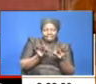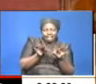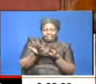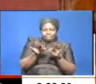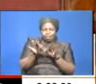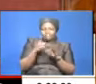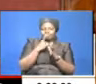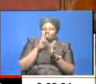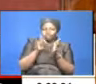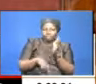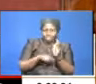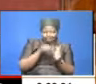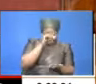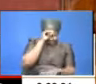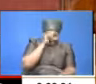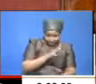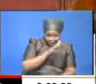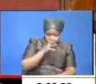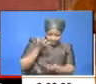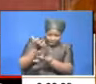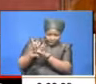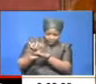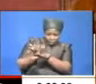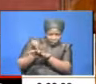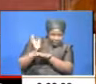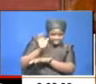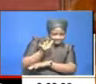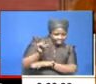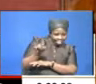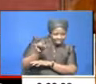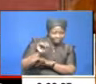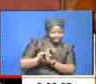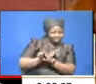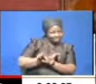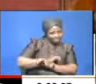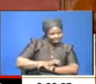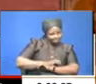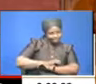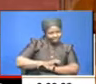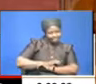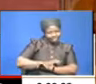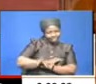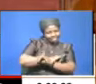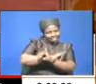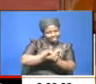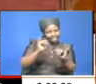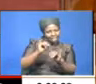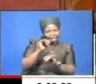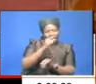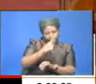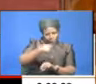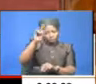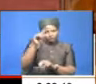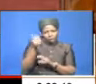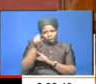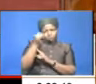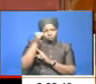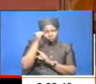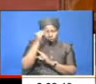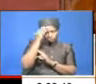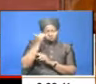Governor Ferdinand Waititu has not been cleared for purposes of the general